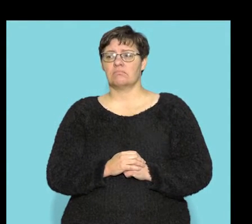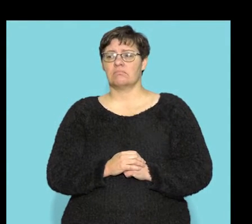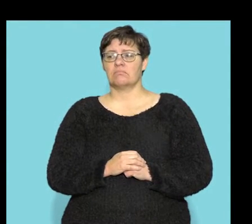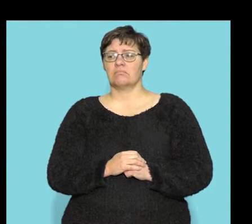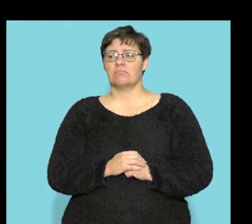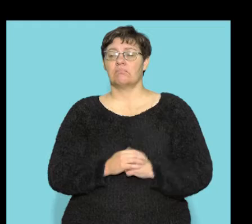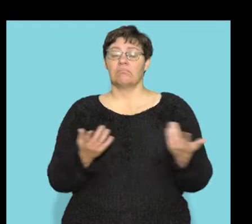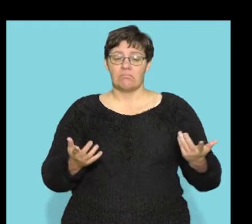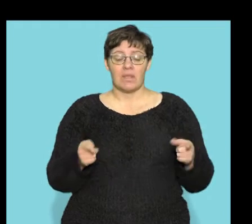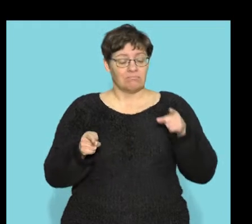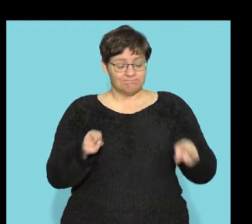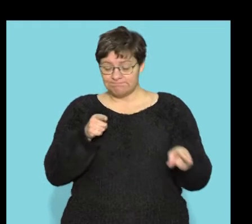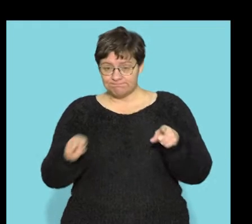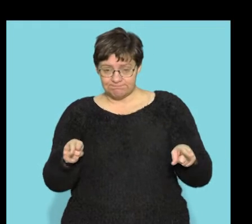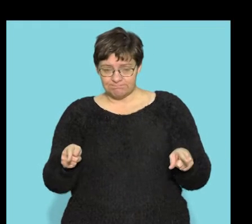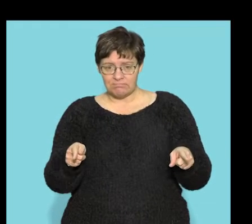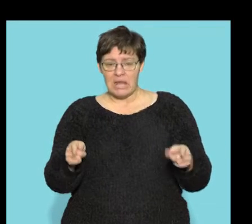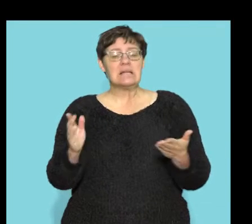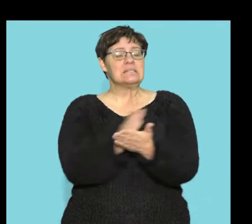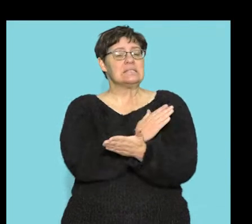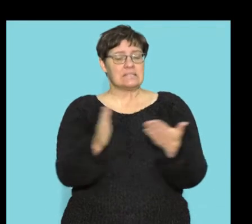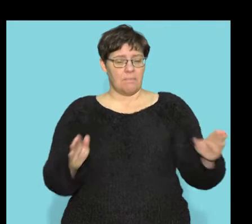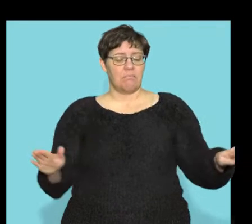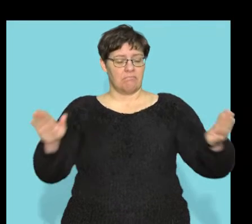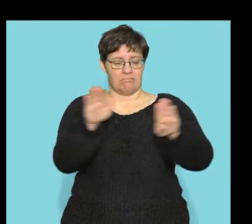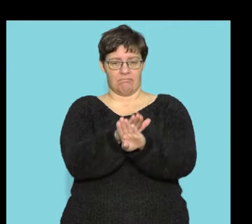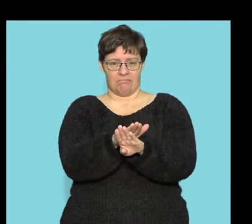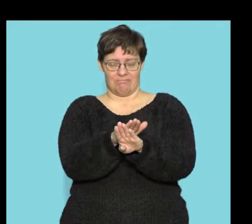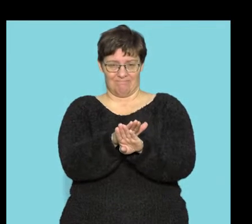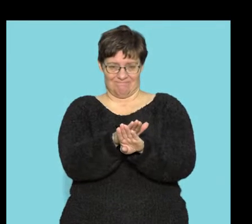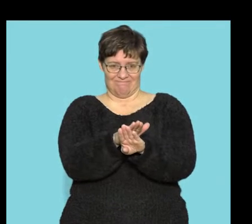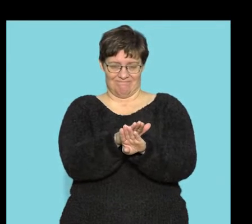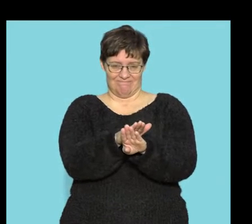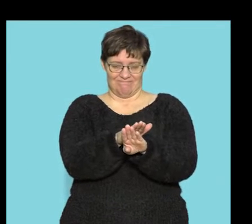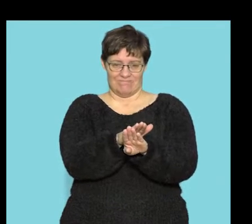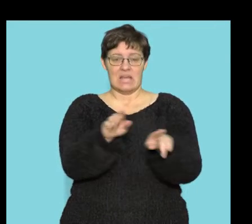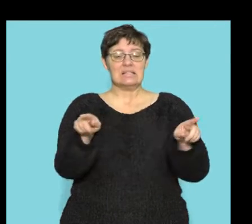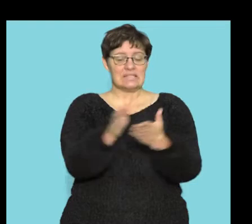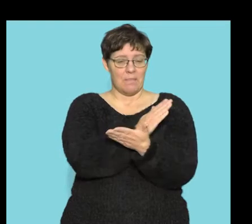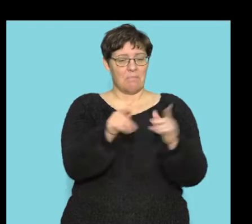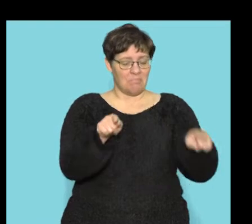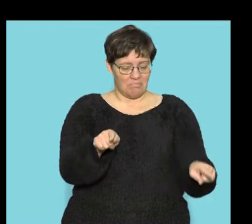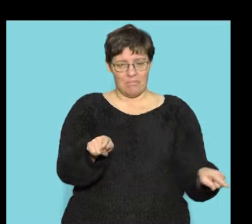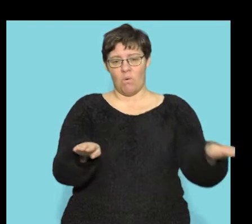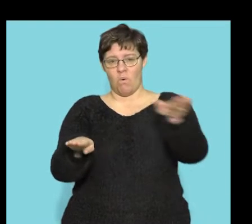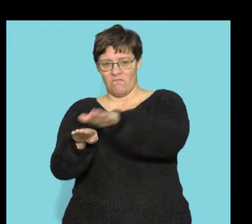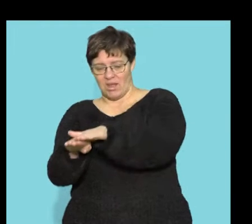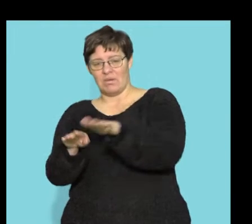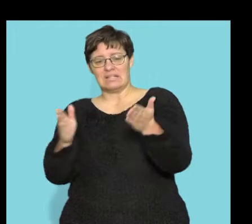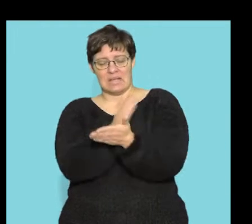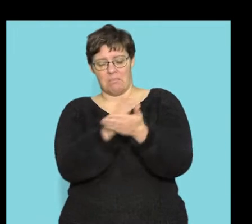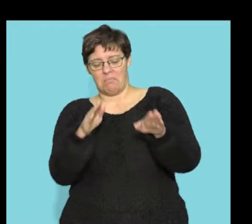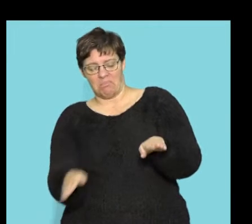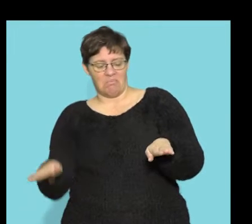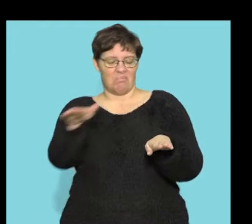your paper, you can get an overlap of these sections into paper one and into paper